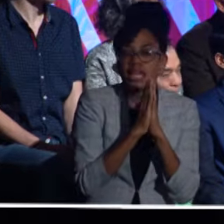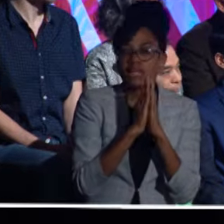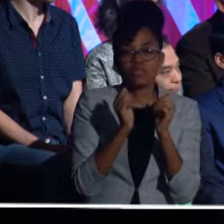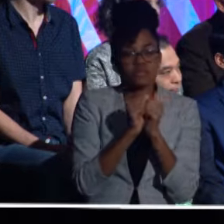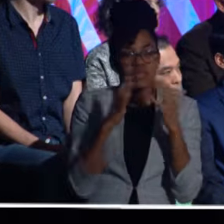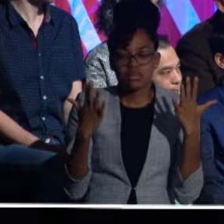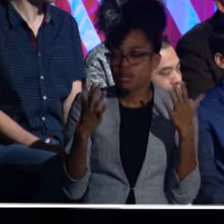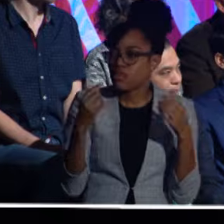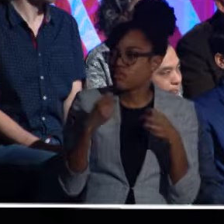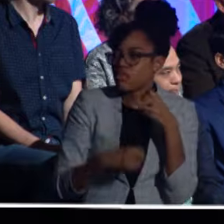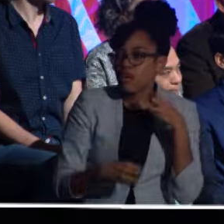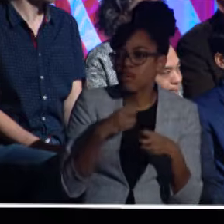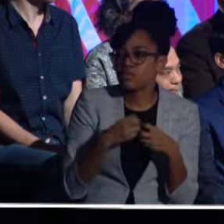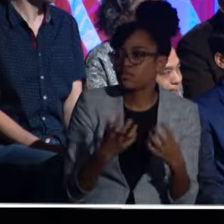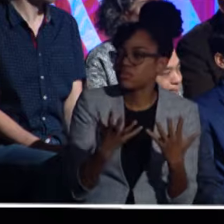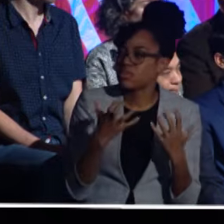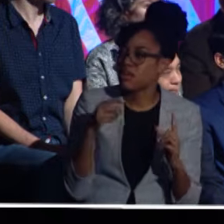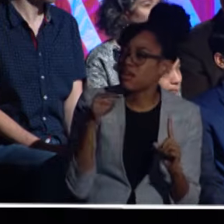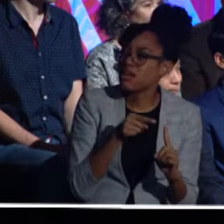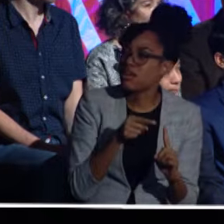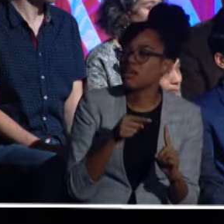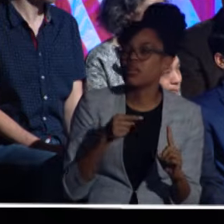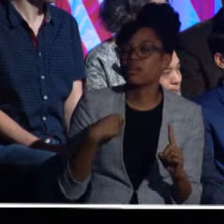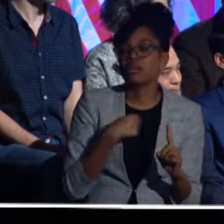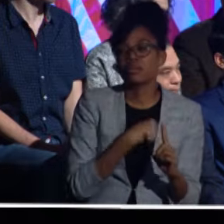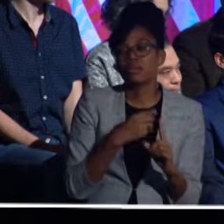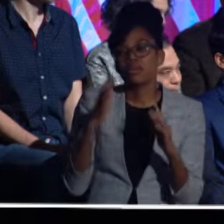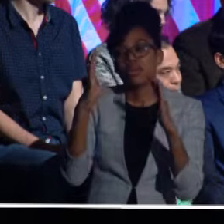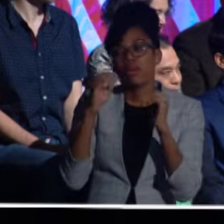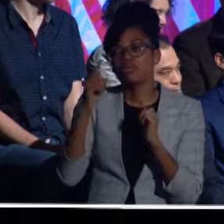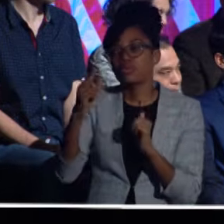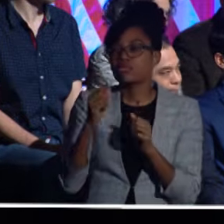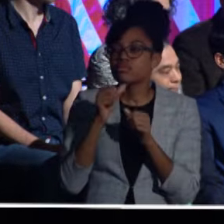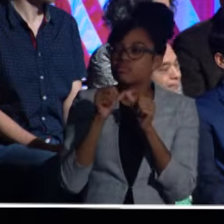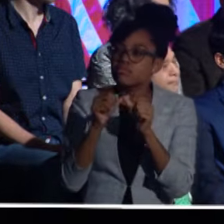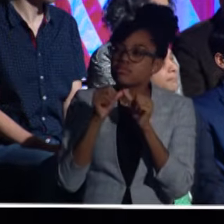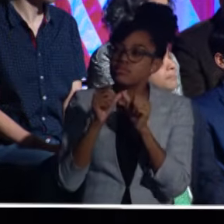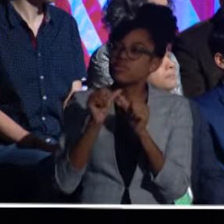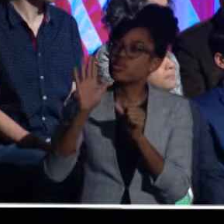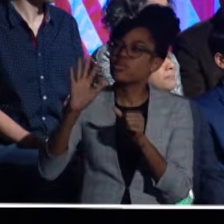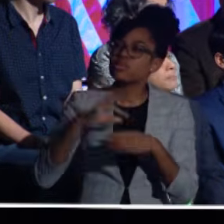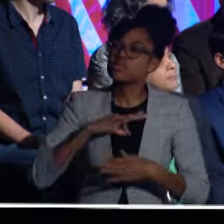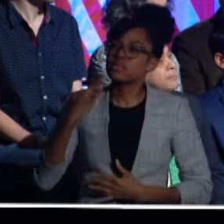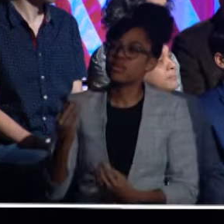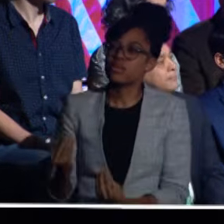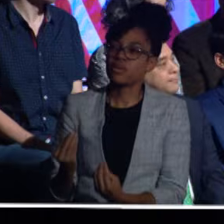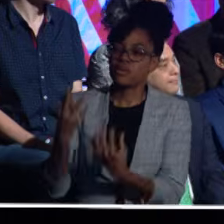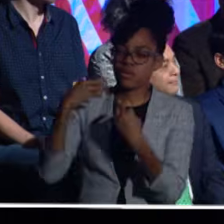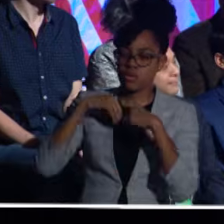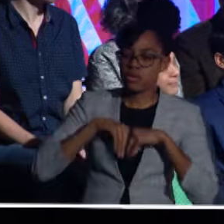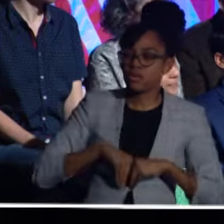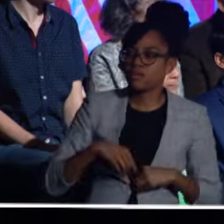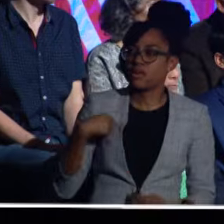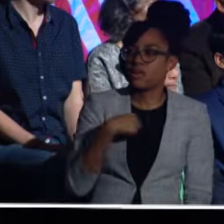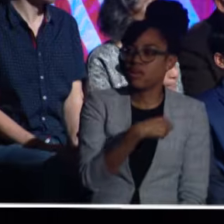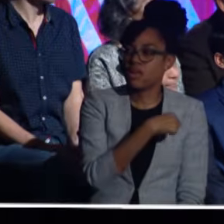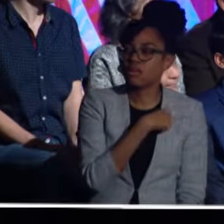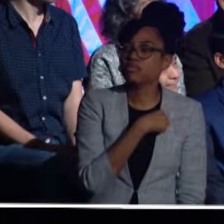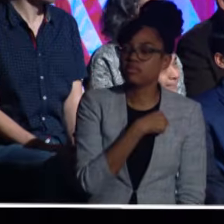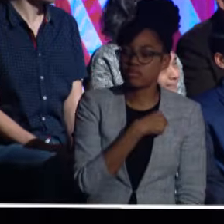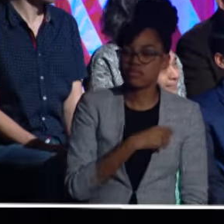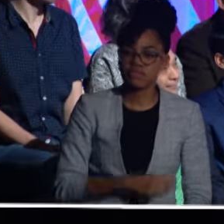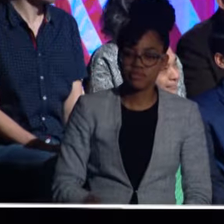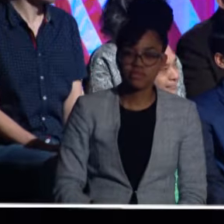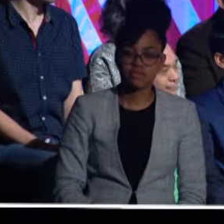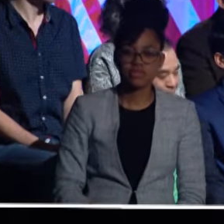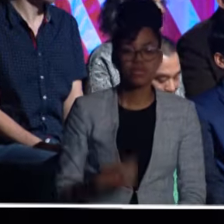continue to infuse your liberating spirit within us so that we can be un santuario para todos,